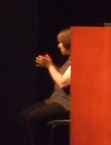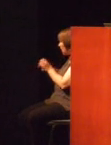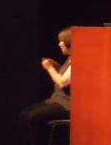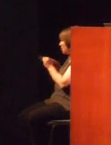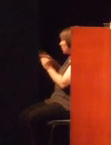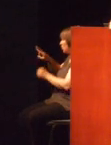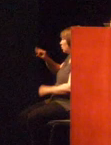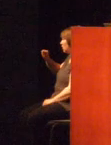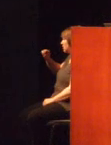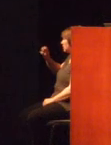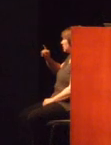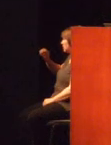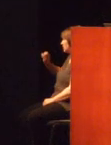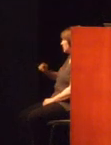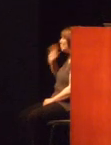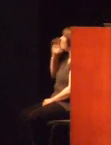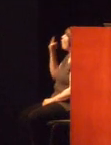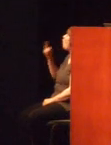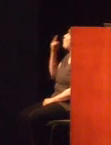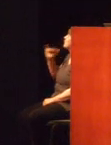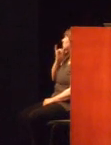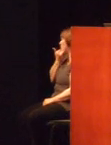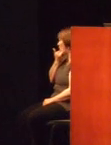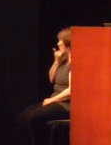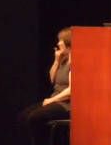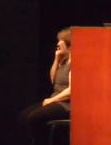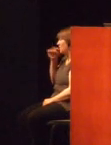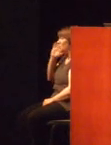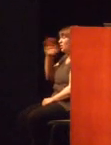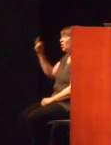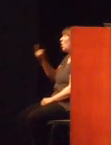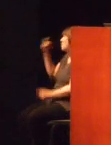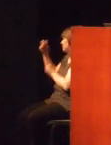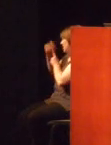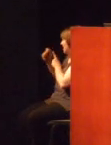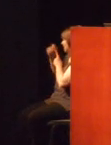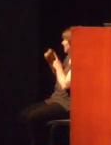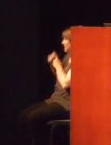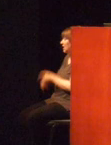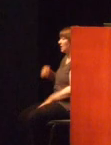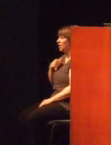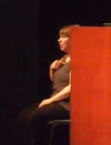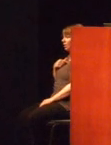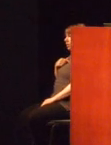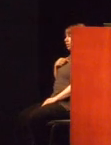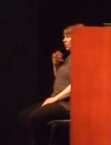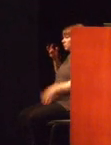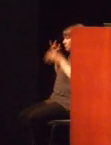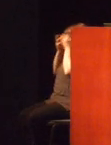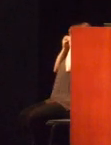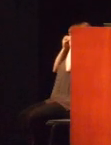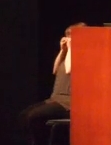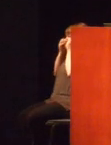we're always going to be wrong, and they are always going to attack us. And I was almost crying, like, well, who's